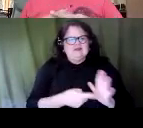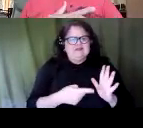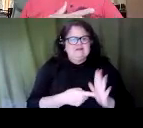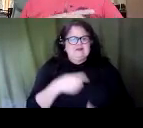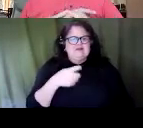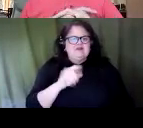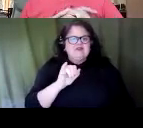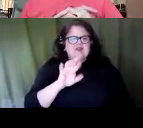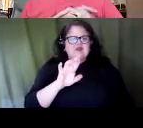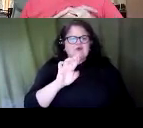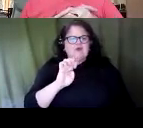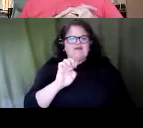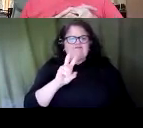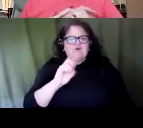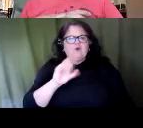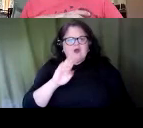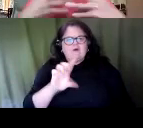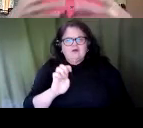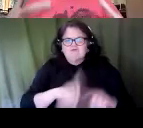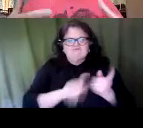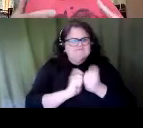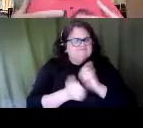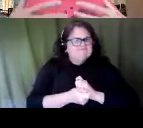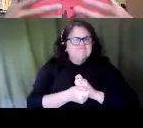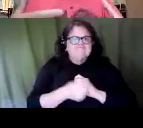trusts that you put your